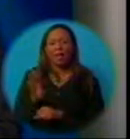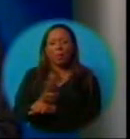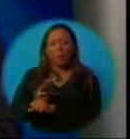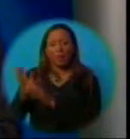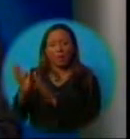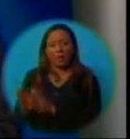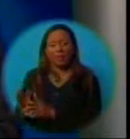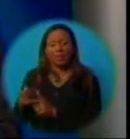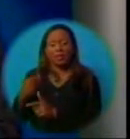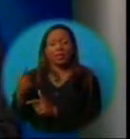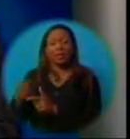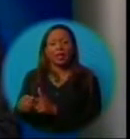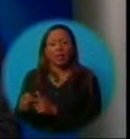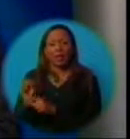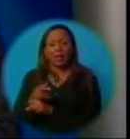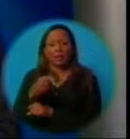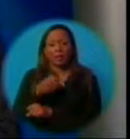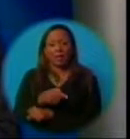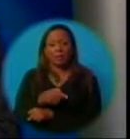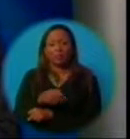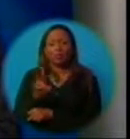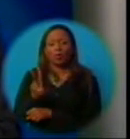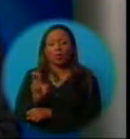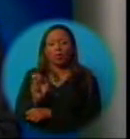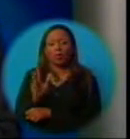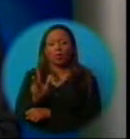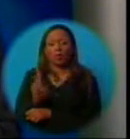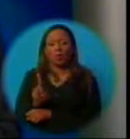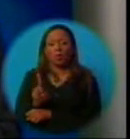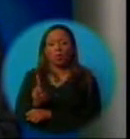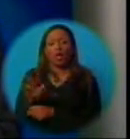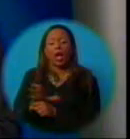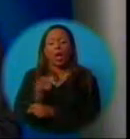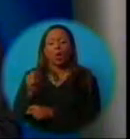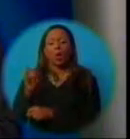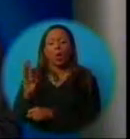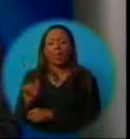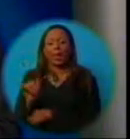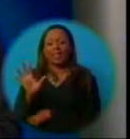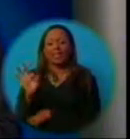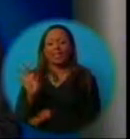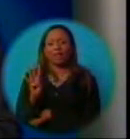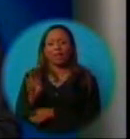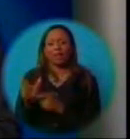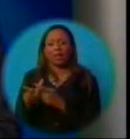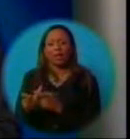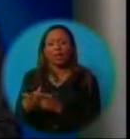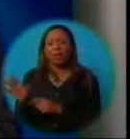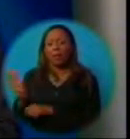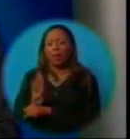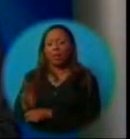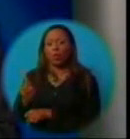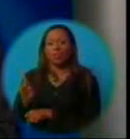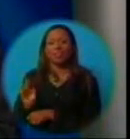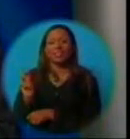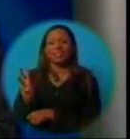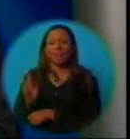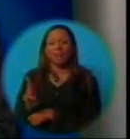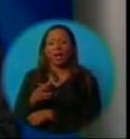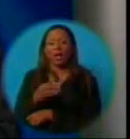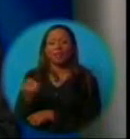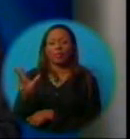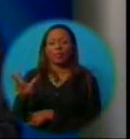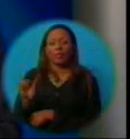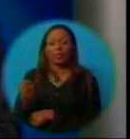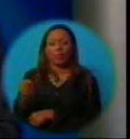youngsters dismissed the defending champs for 231 to win by 94 runs. Scores in the game: Barbados 161